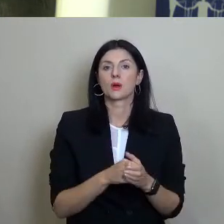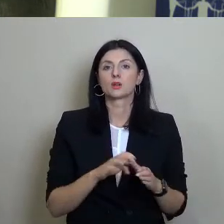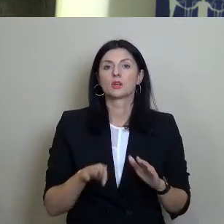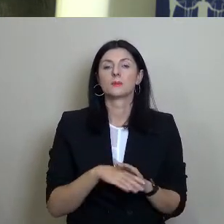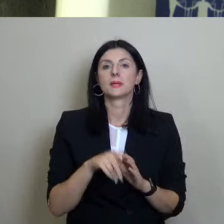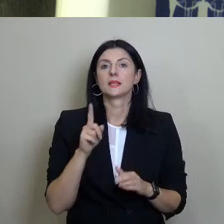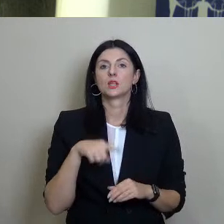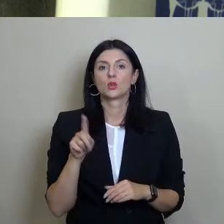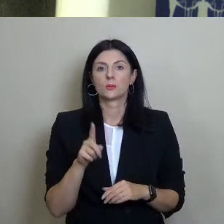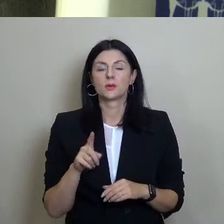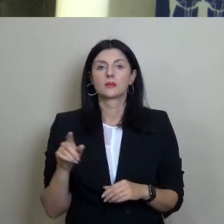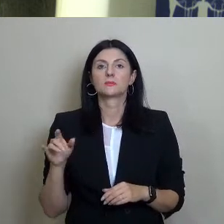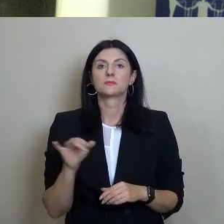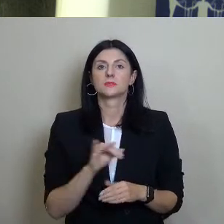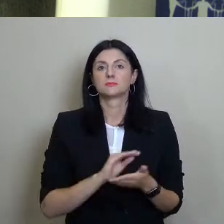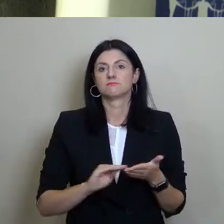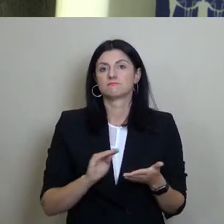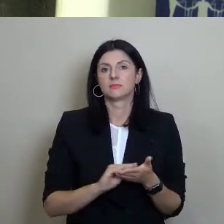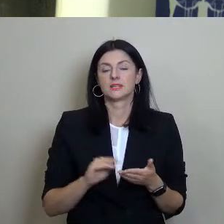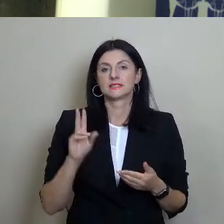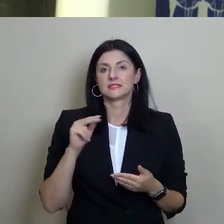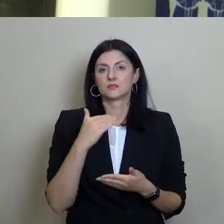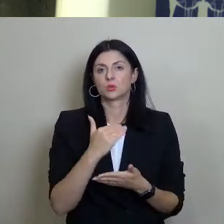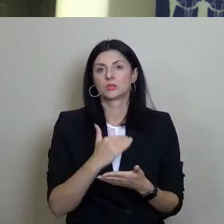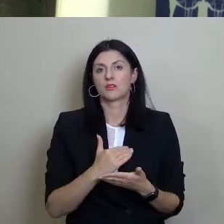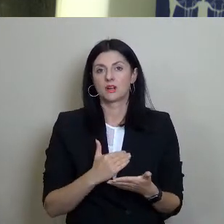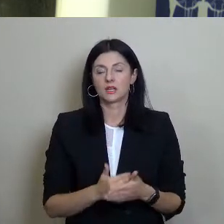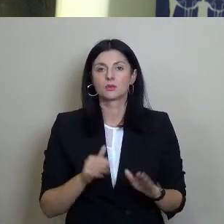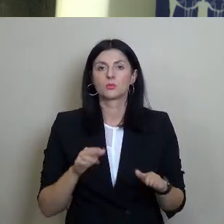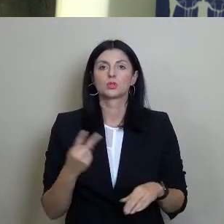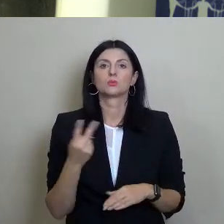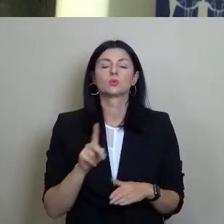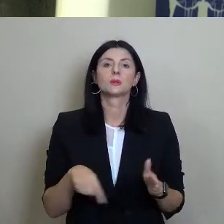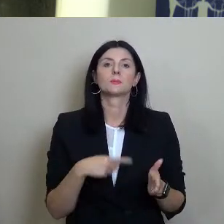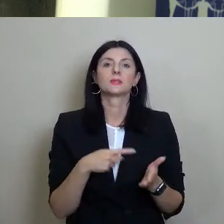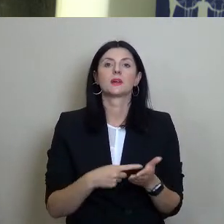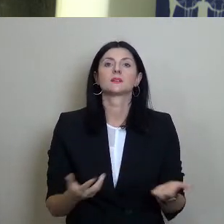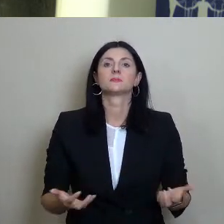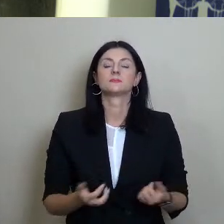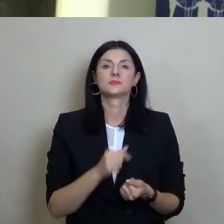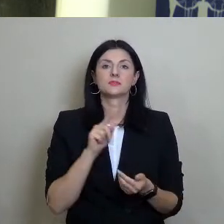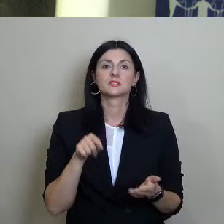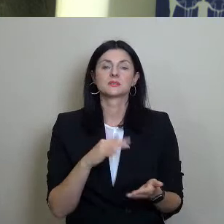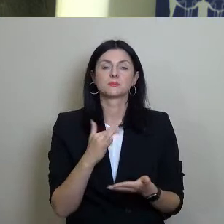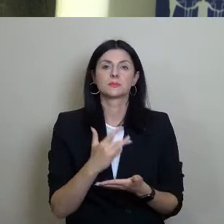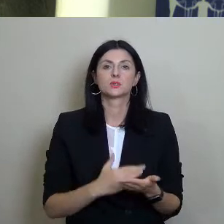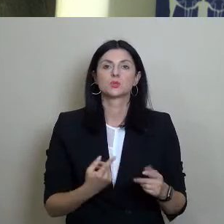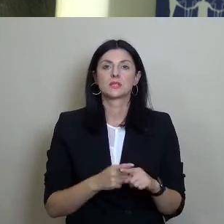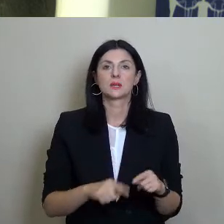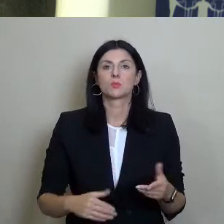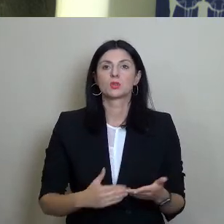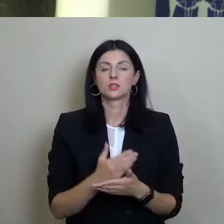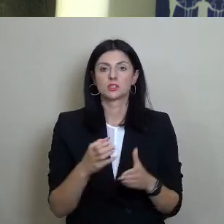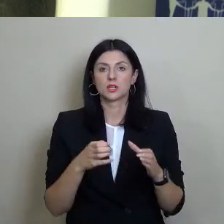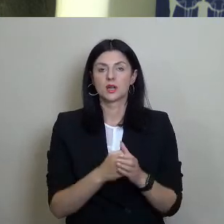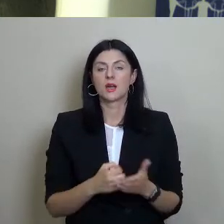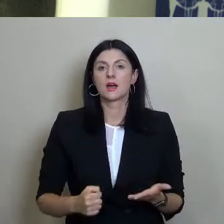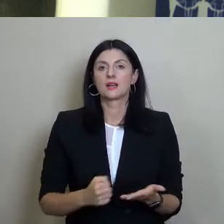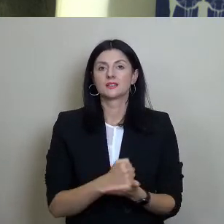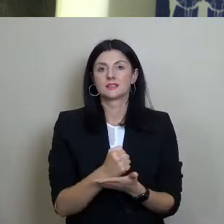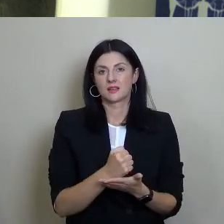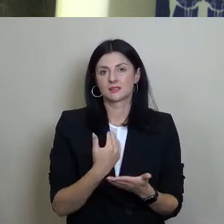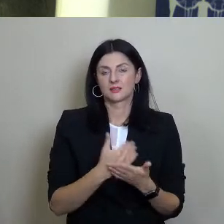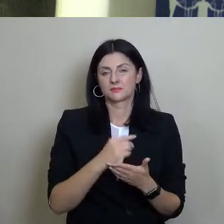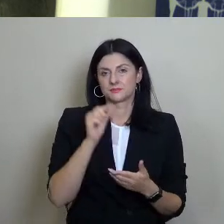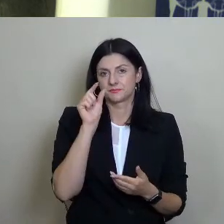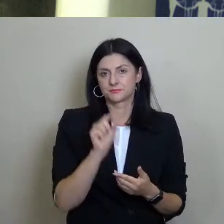two questions: support political party under number, and you had to add the number. And then the second question, on the list